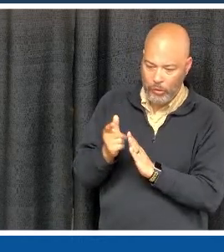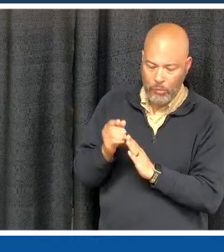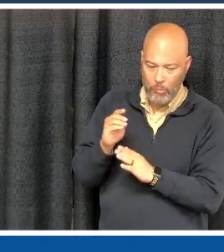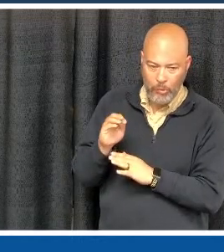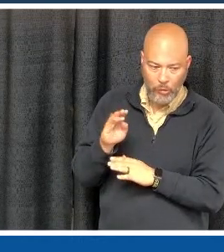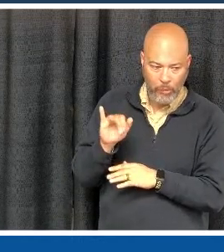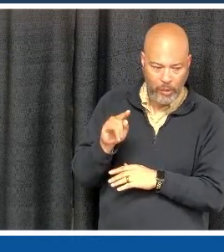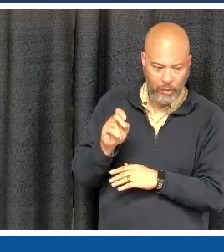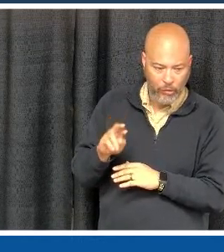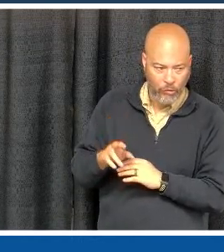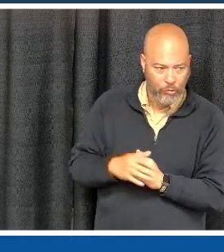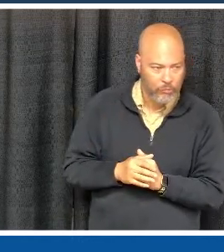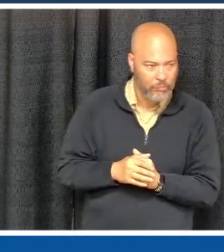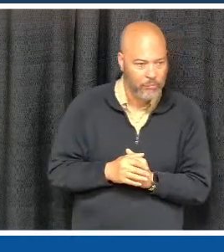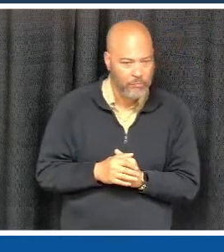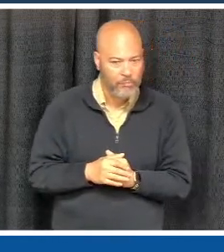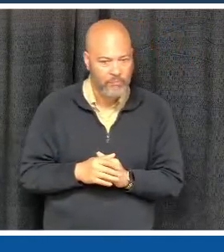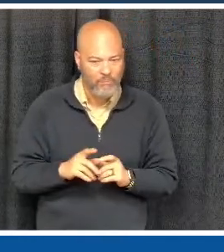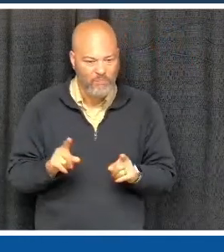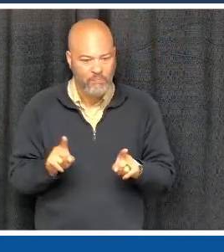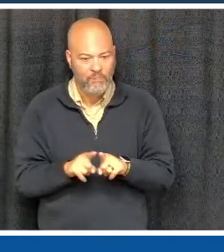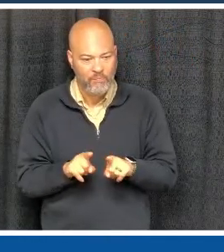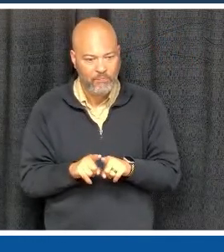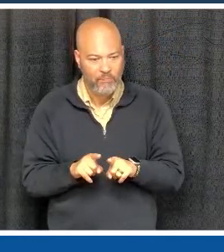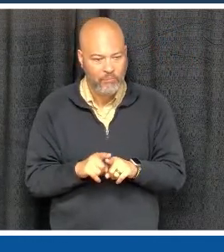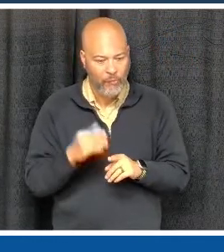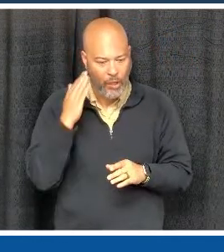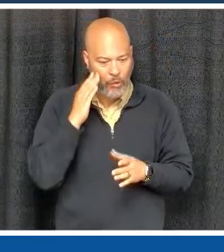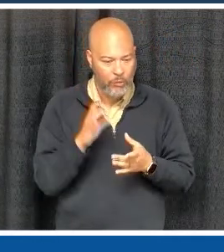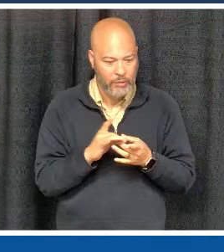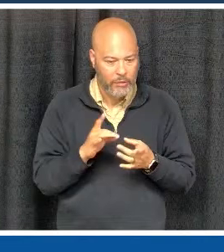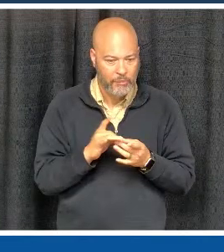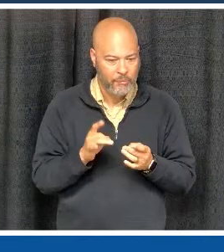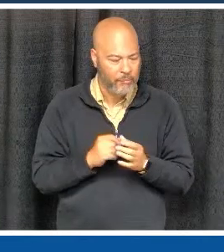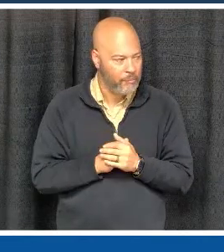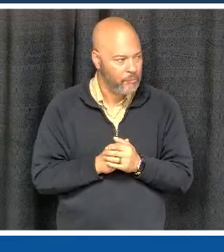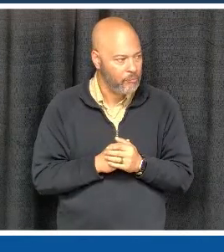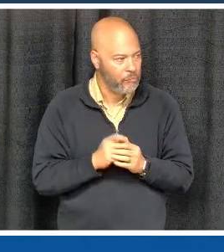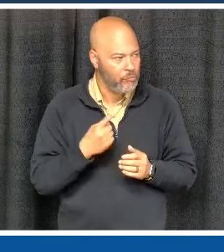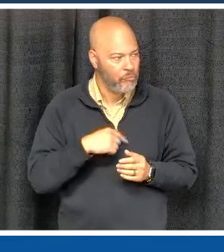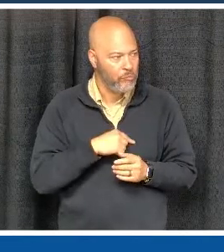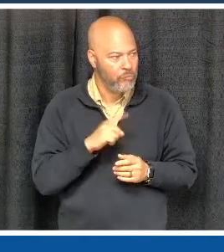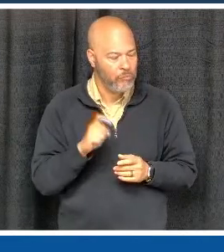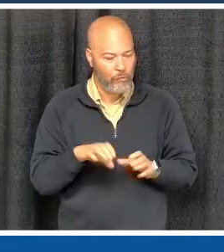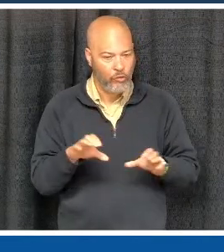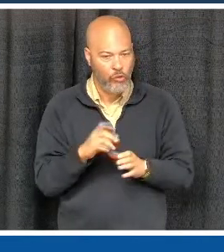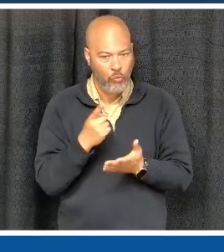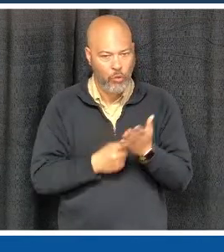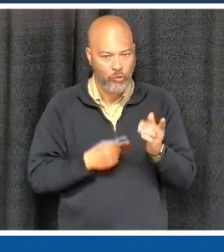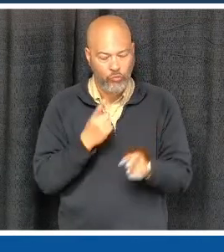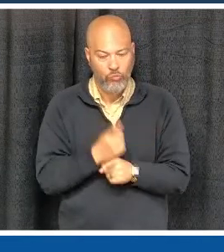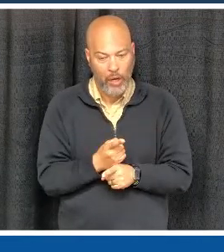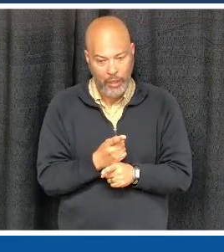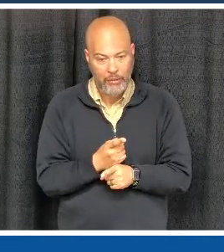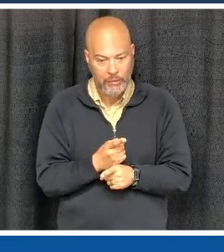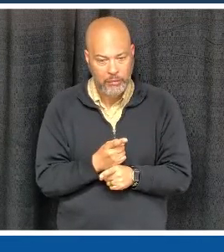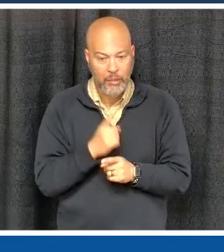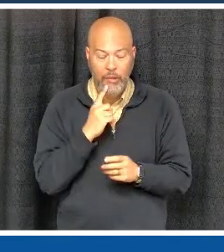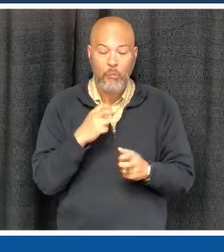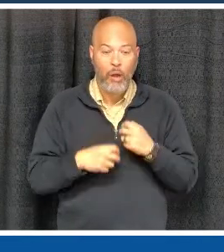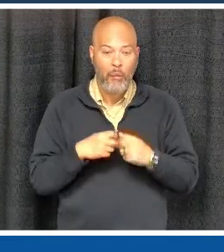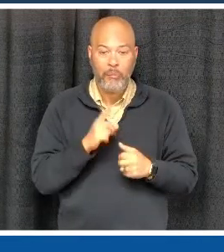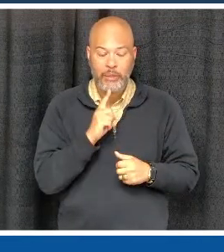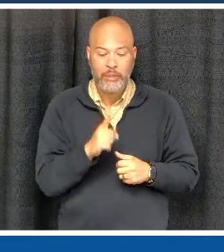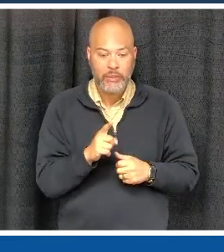Mayor. Also, I know it was stated, you know, we have to do what's right. The problem